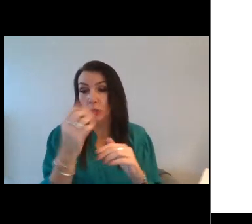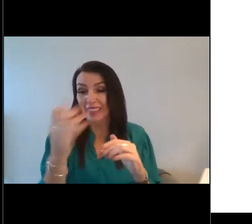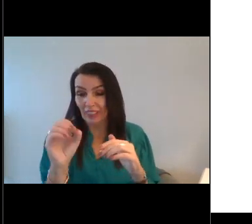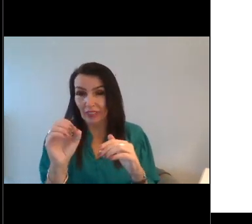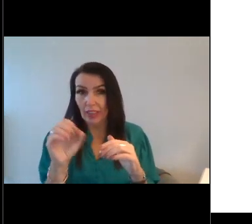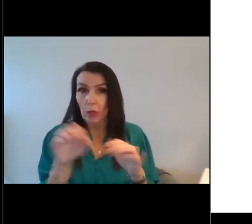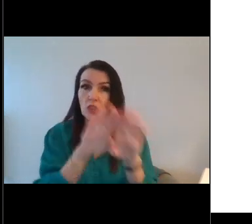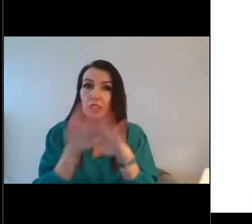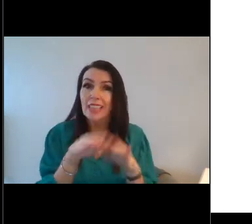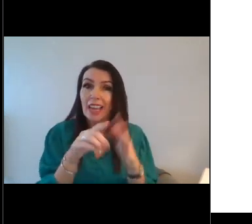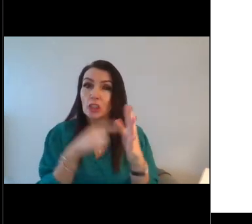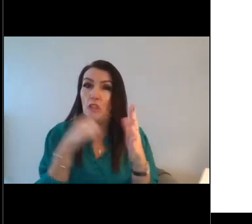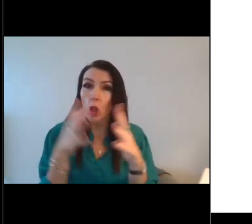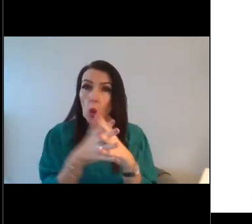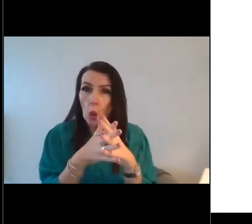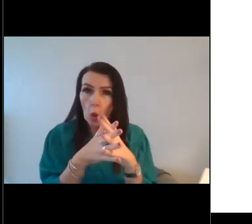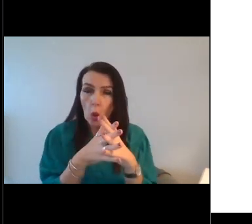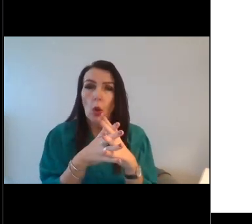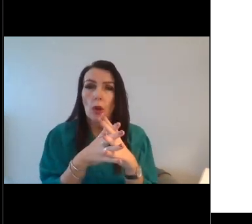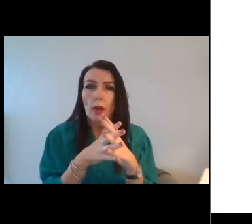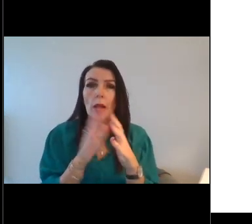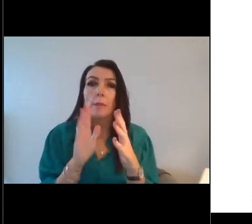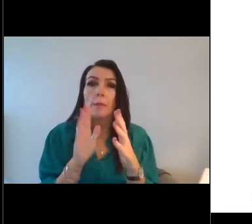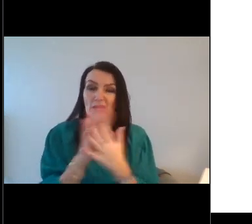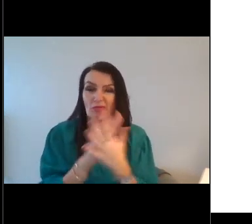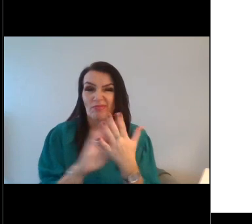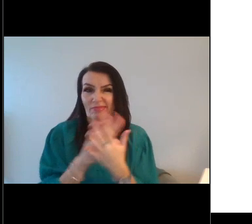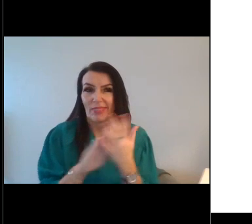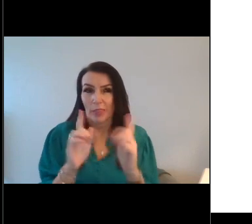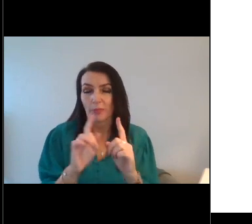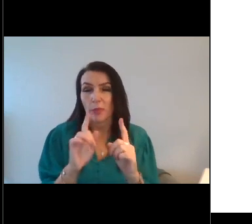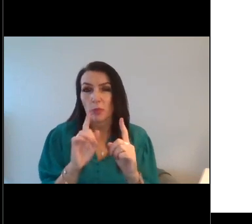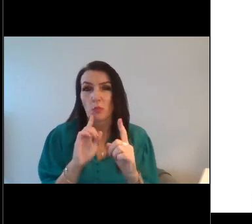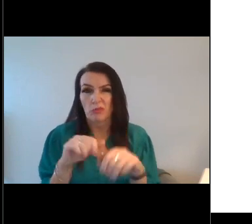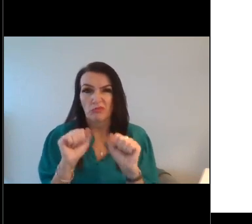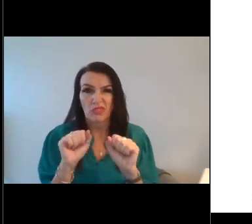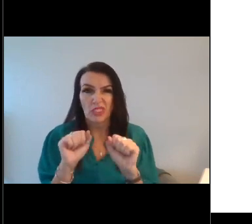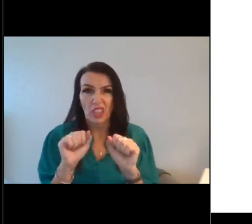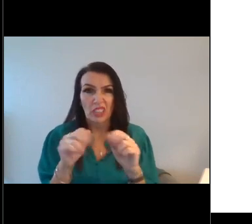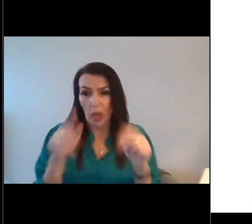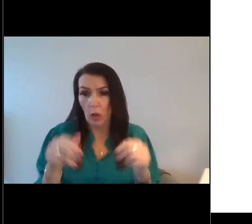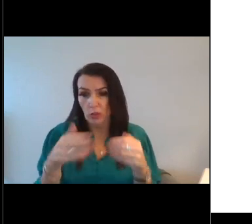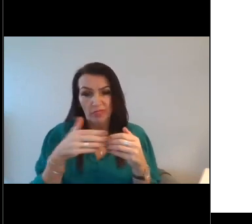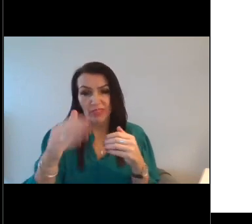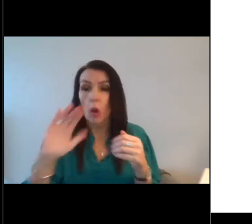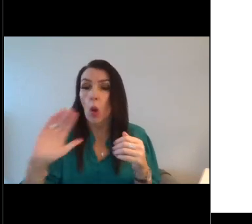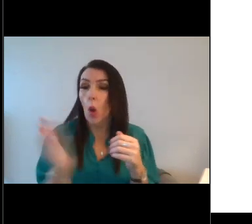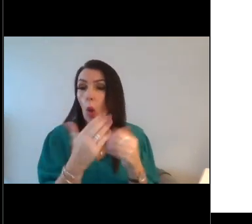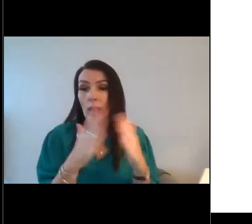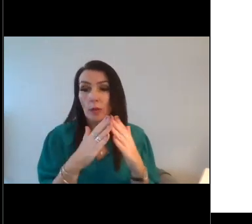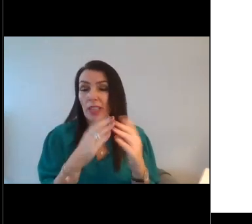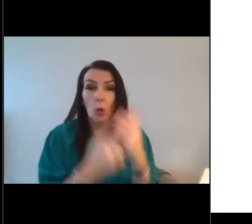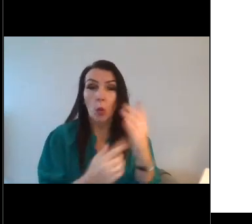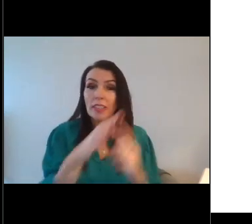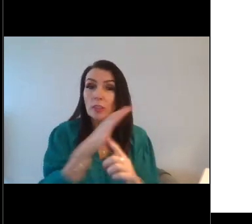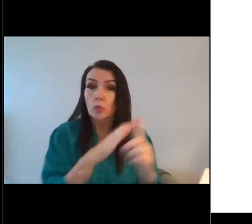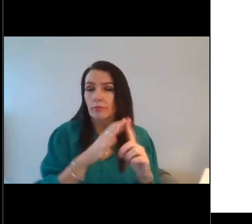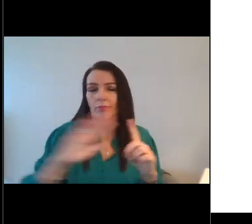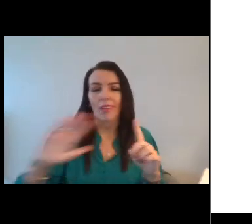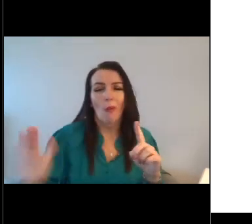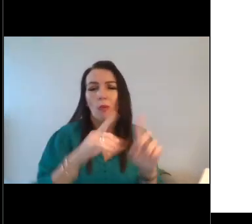national law, but by implication will wrap in housing, all housing, not just social housing. Next